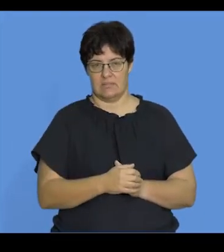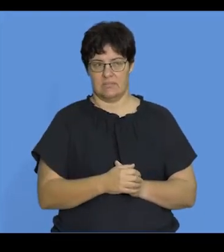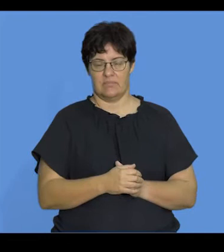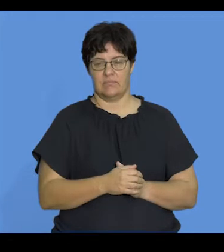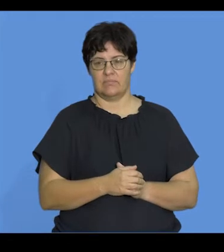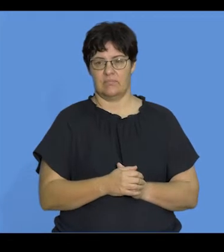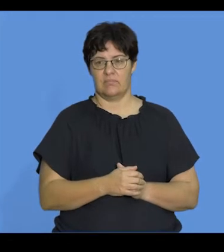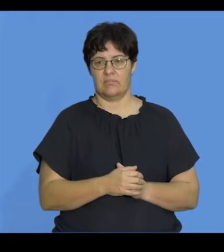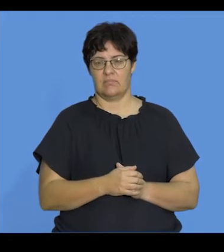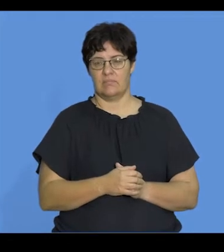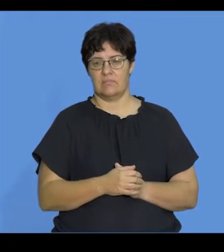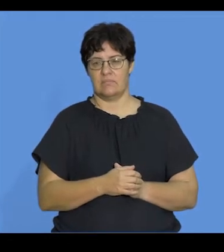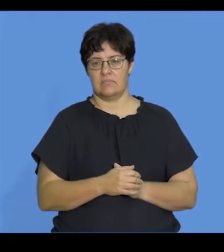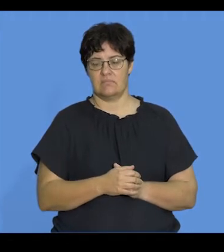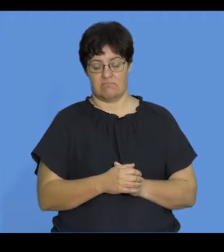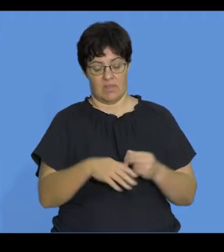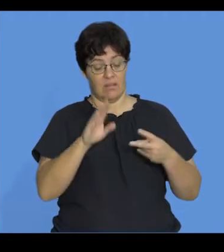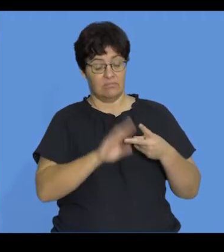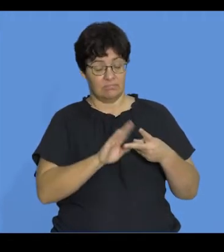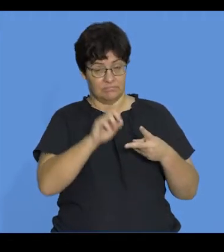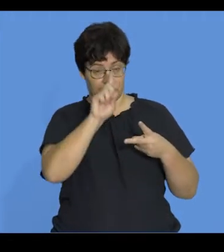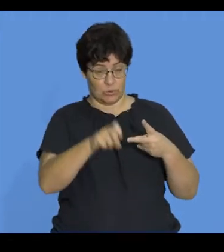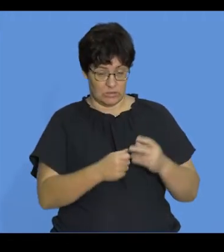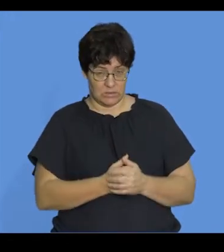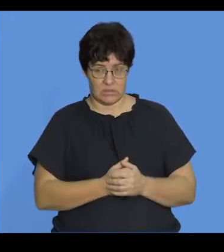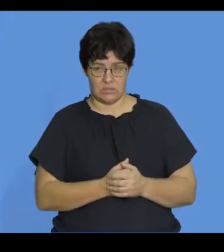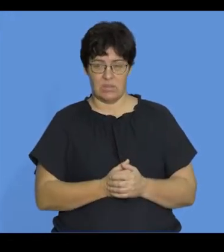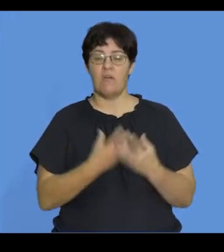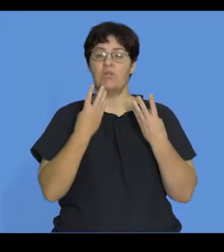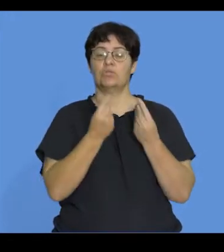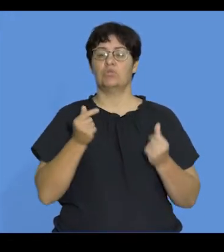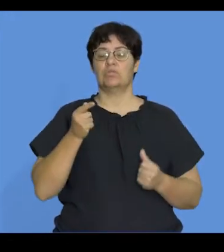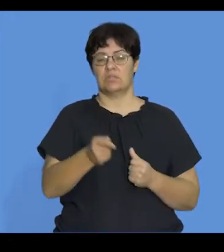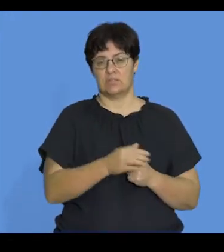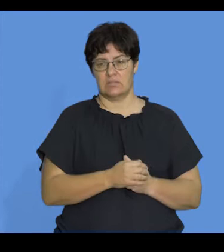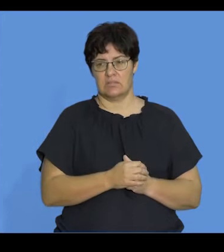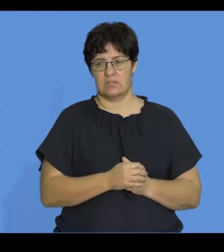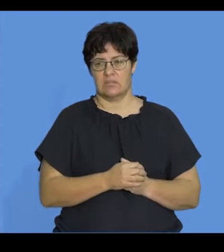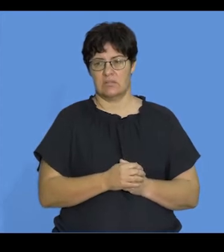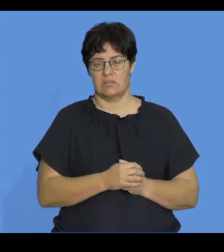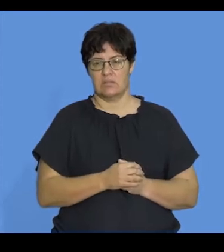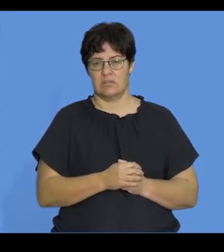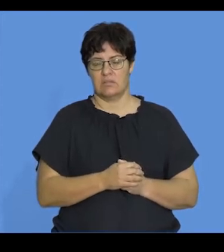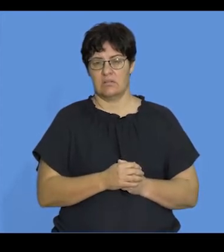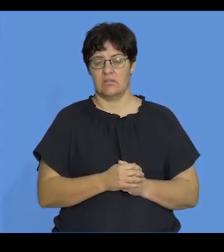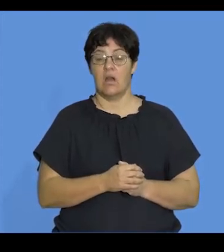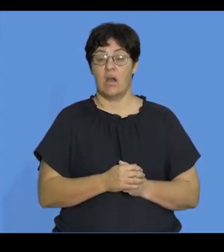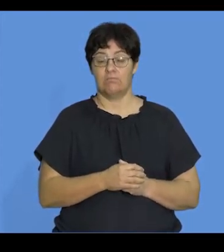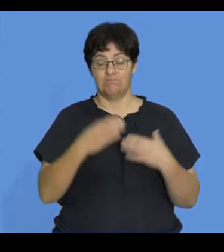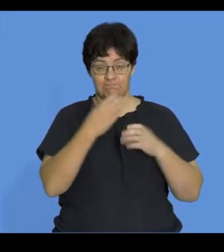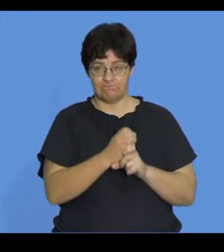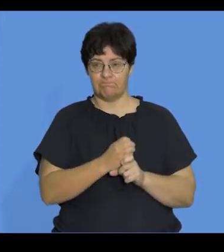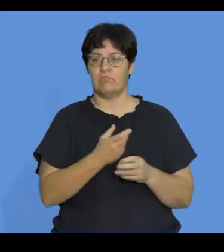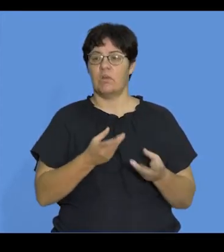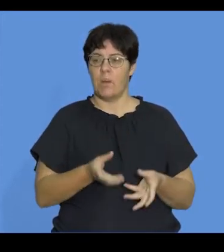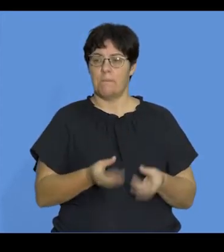C, right? And then in the next question, we have a solution that will have the greatest